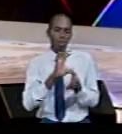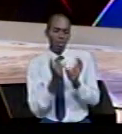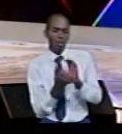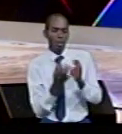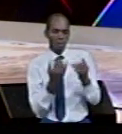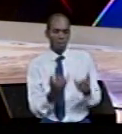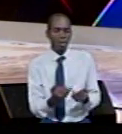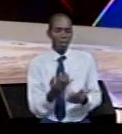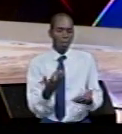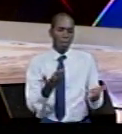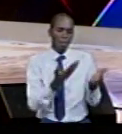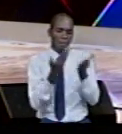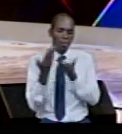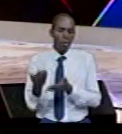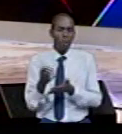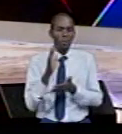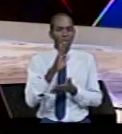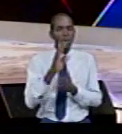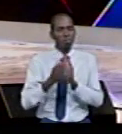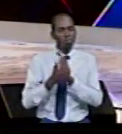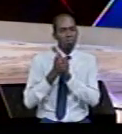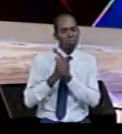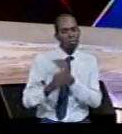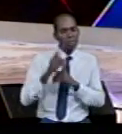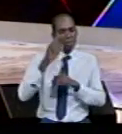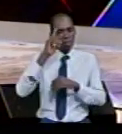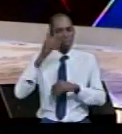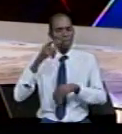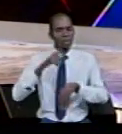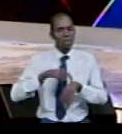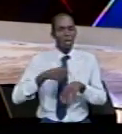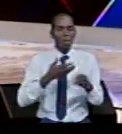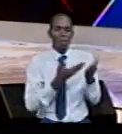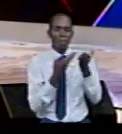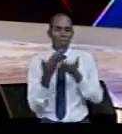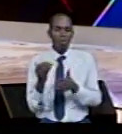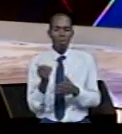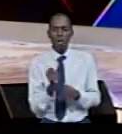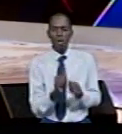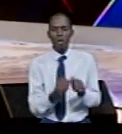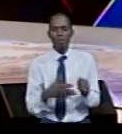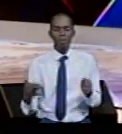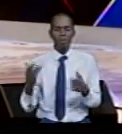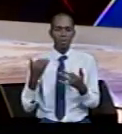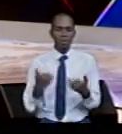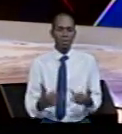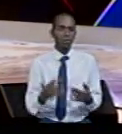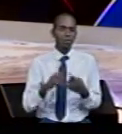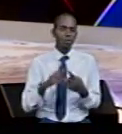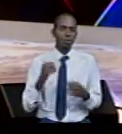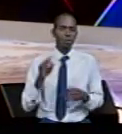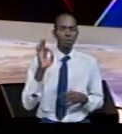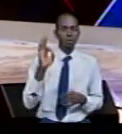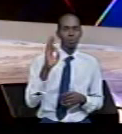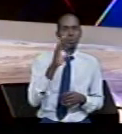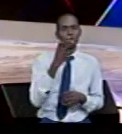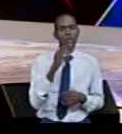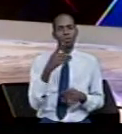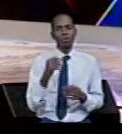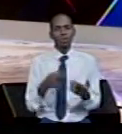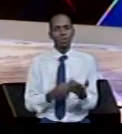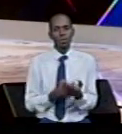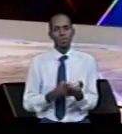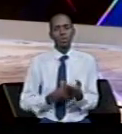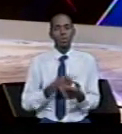time, and every understanding he had. He brought everything now to the preaching of the gospel. He had